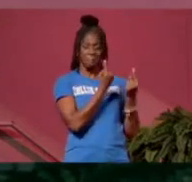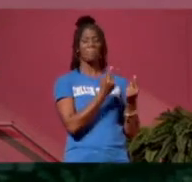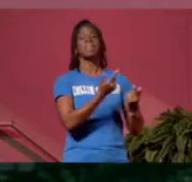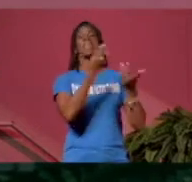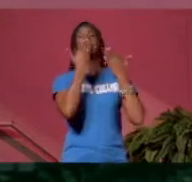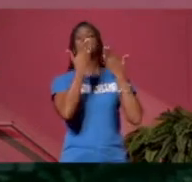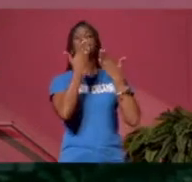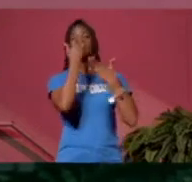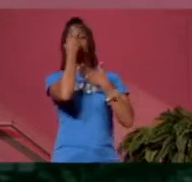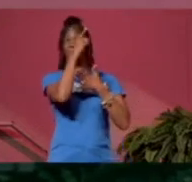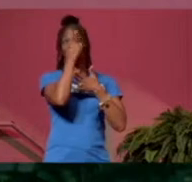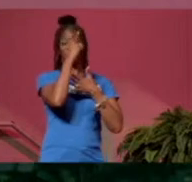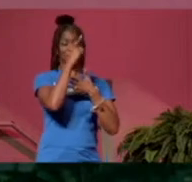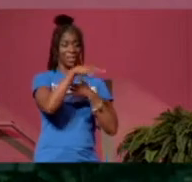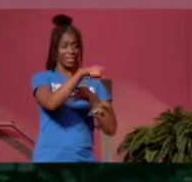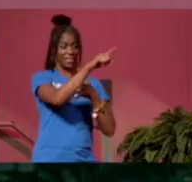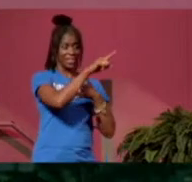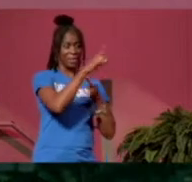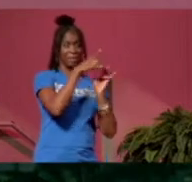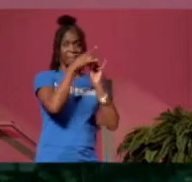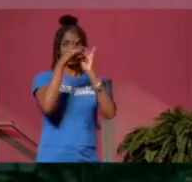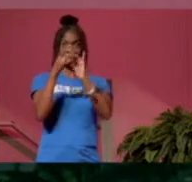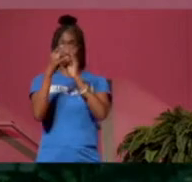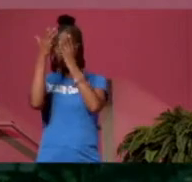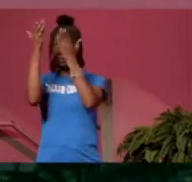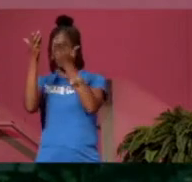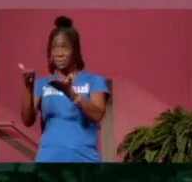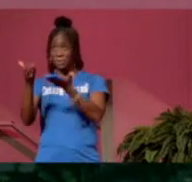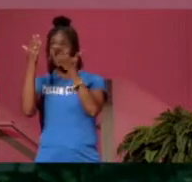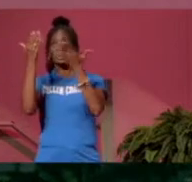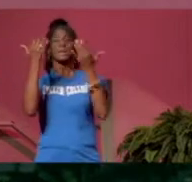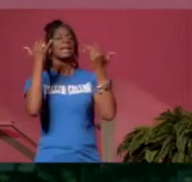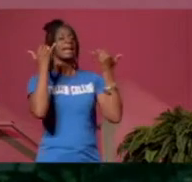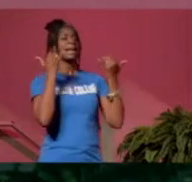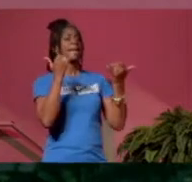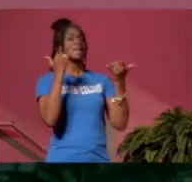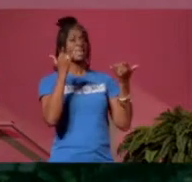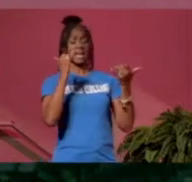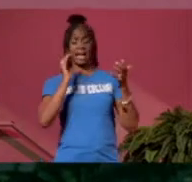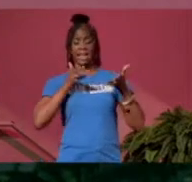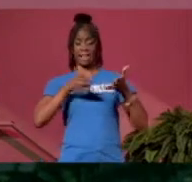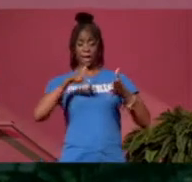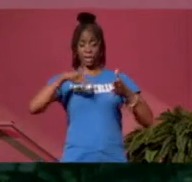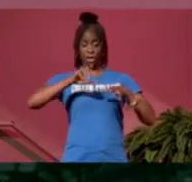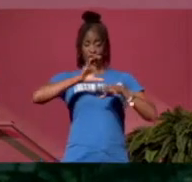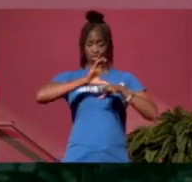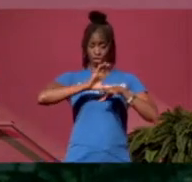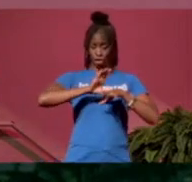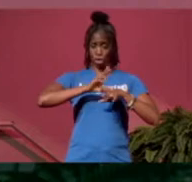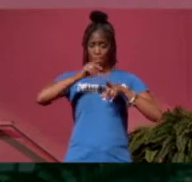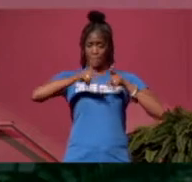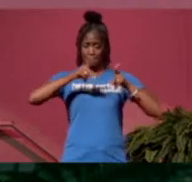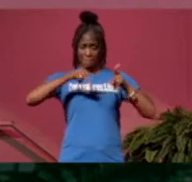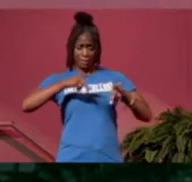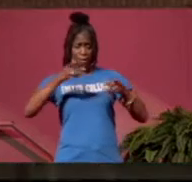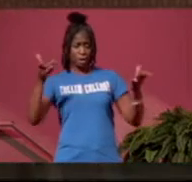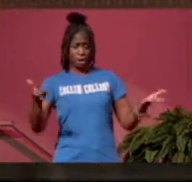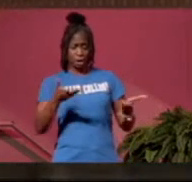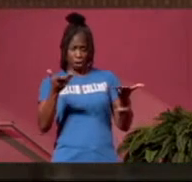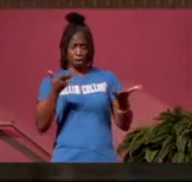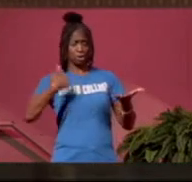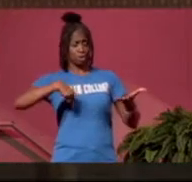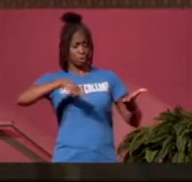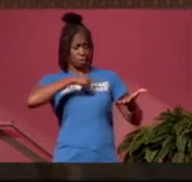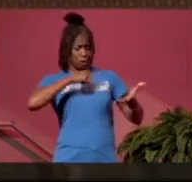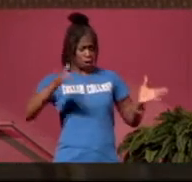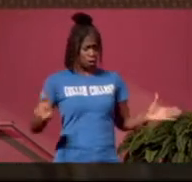you sent to this place at this moment. Lord, equip us as the church to give them what they need, to